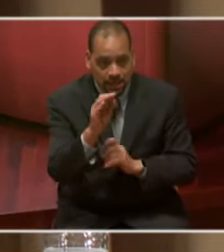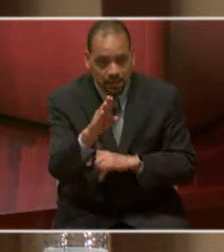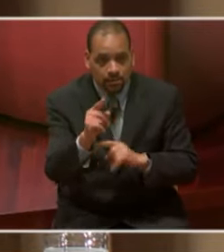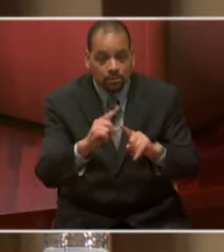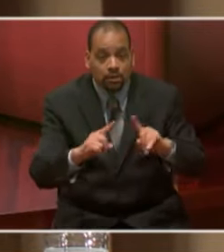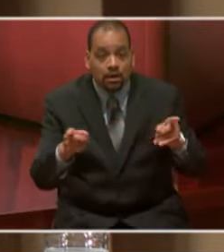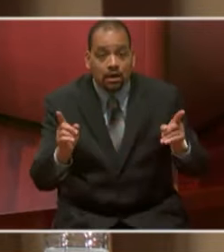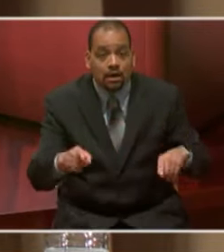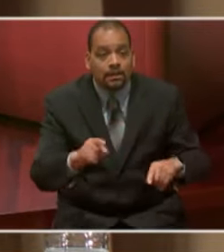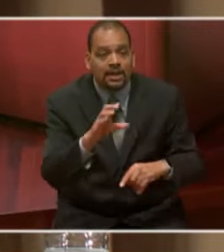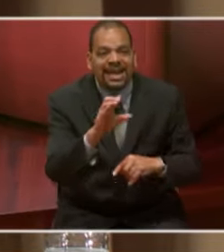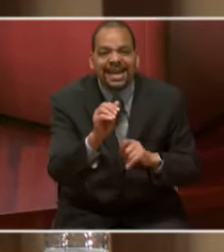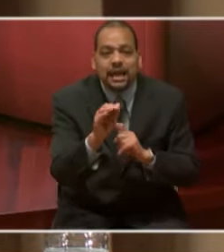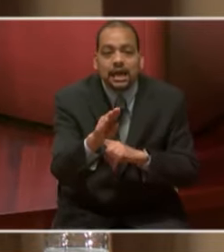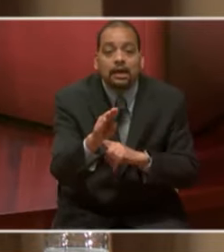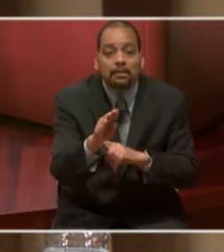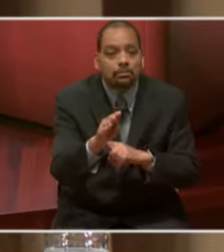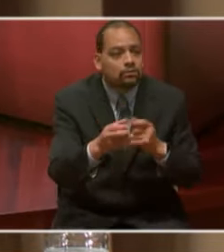were maladjusted.